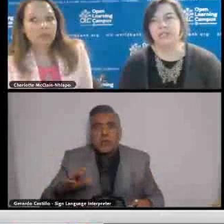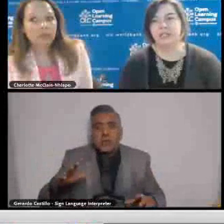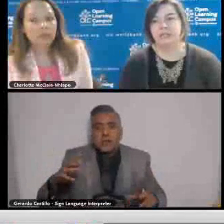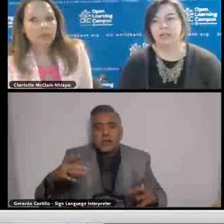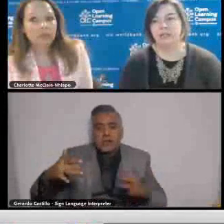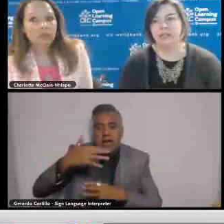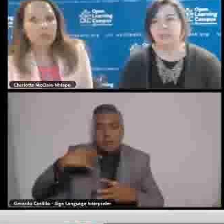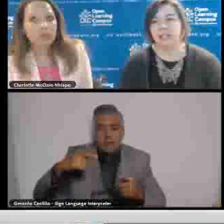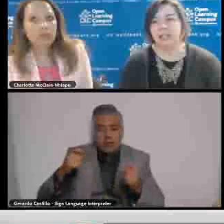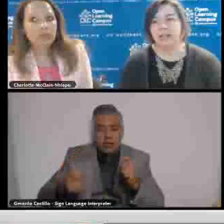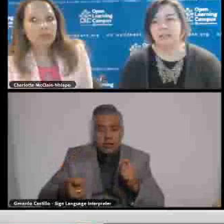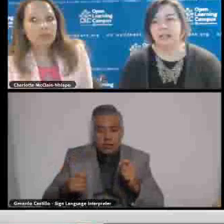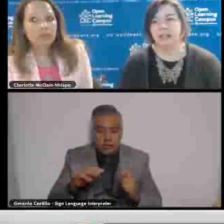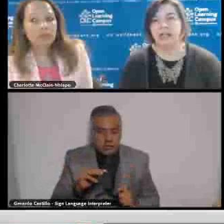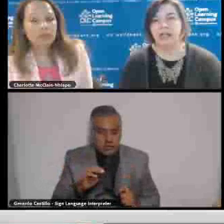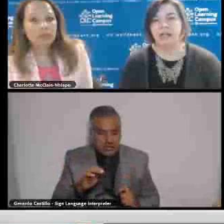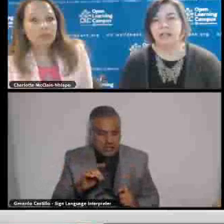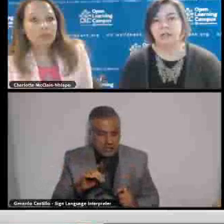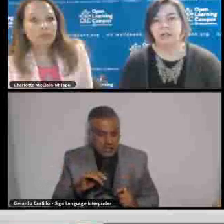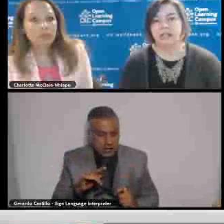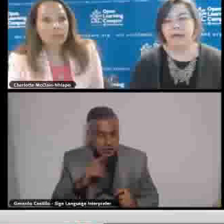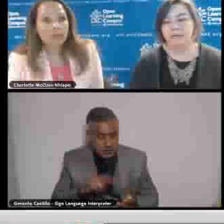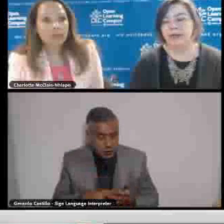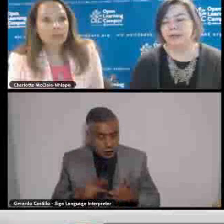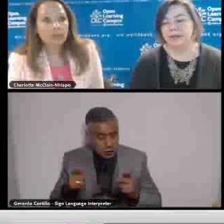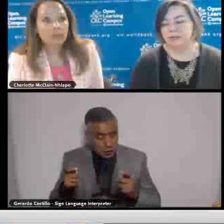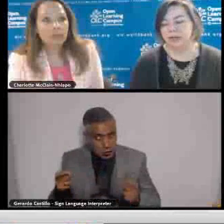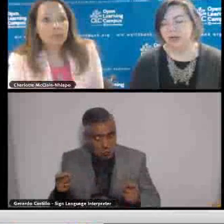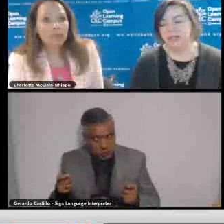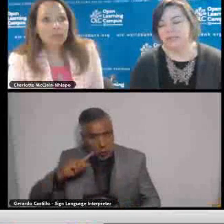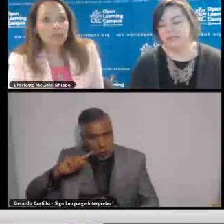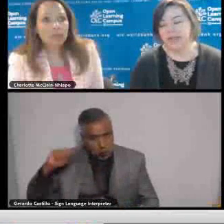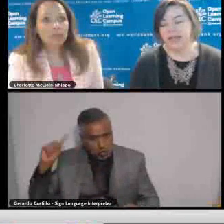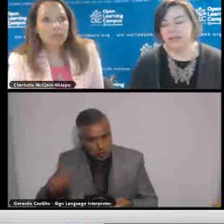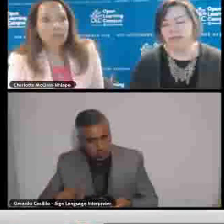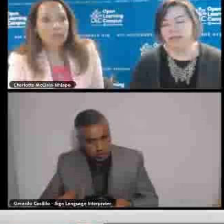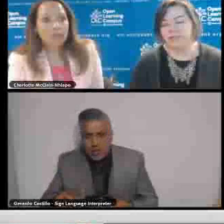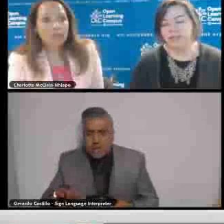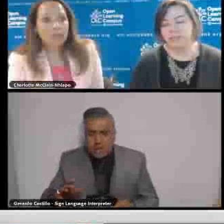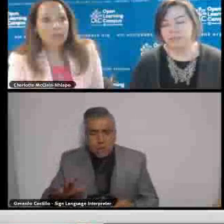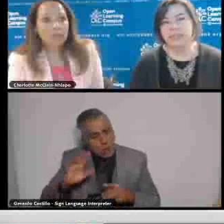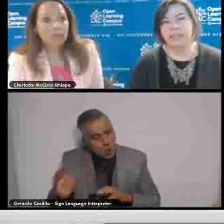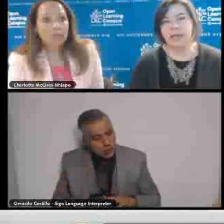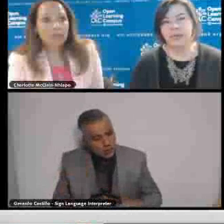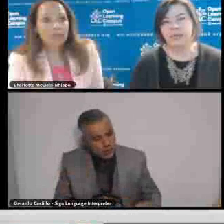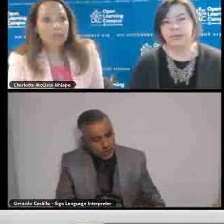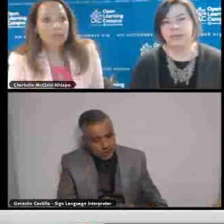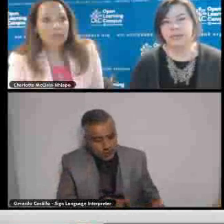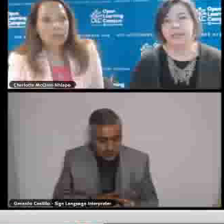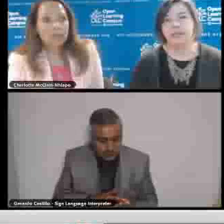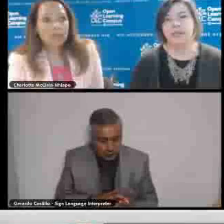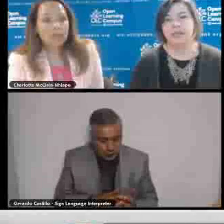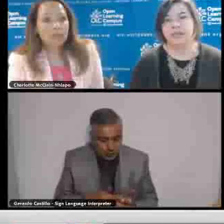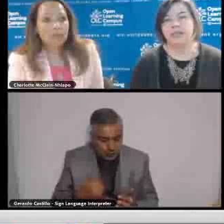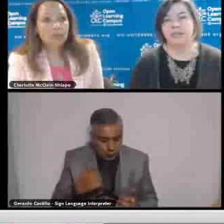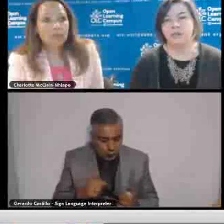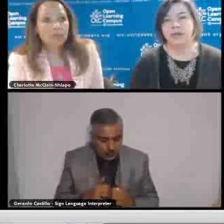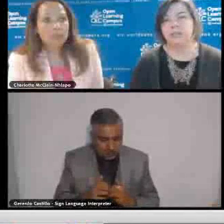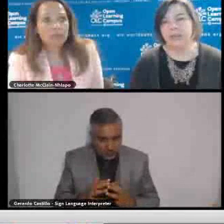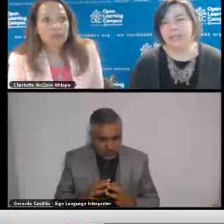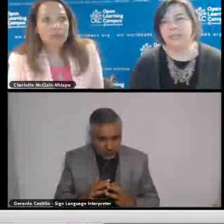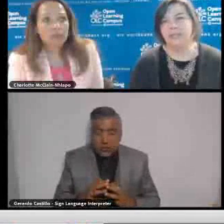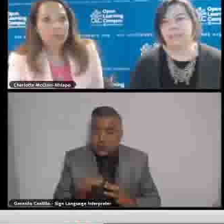about reducing that, right, or controlling that. But regardless of that, the vulnerability that we build is what